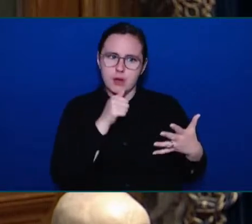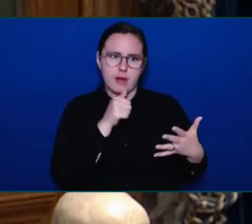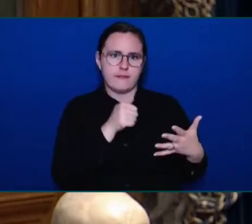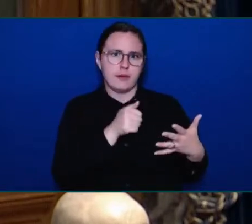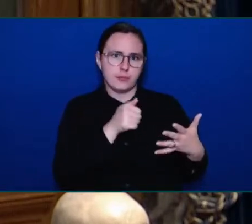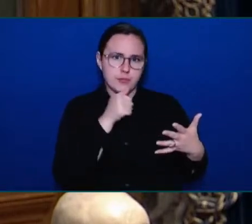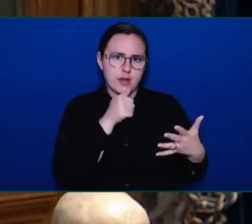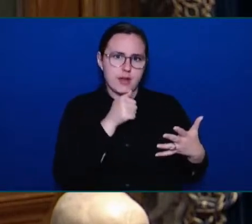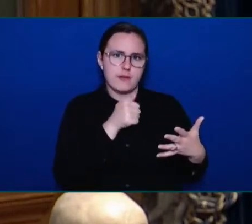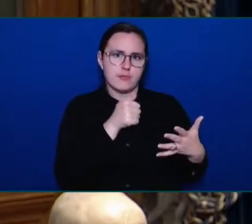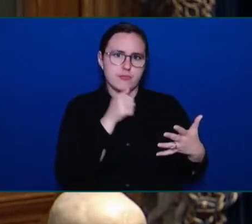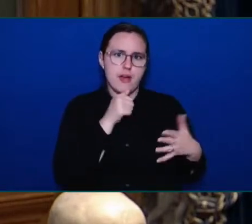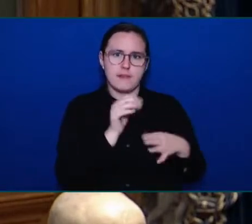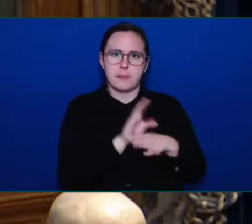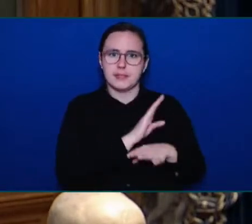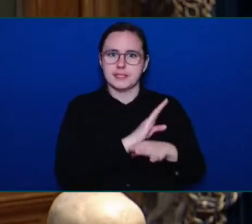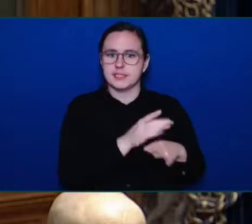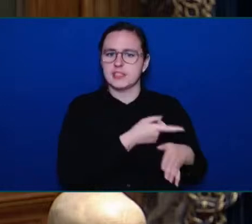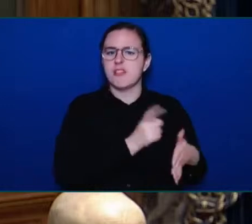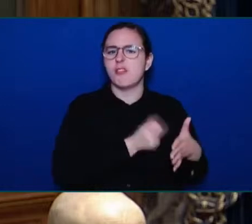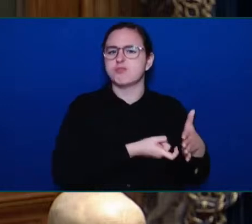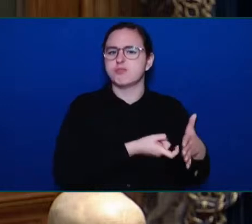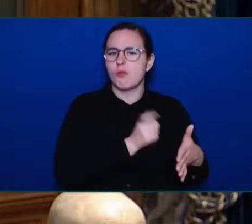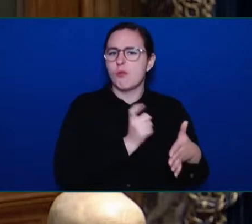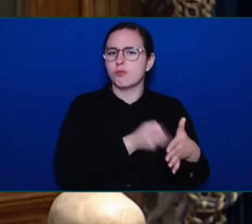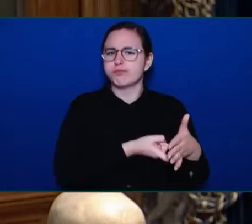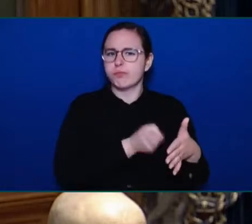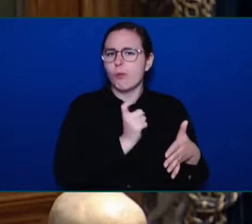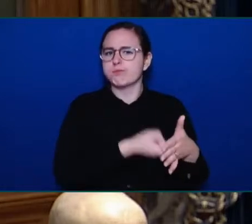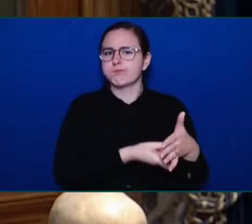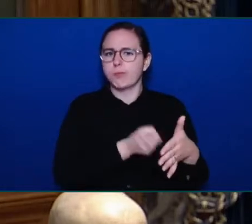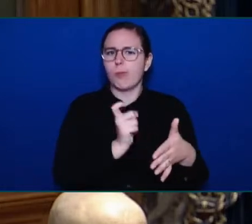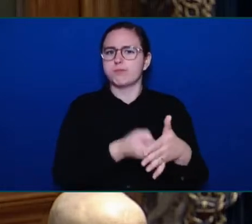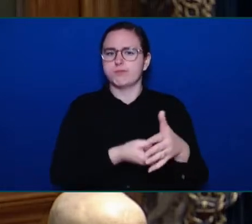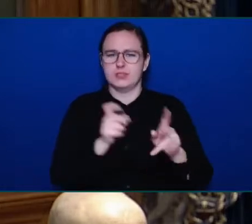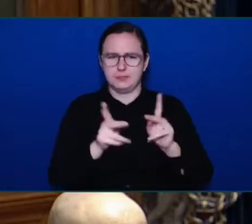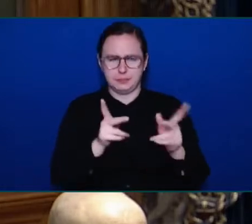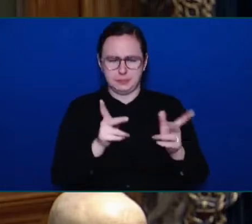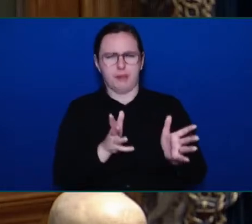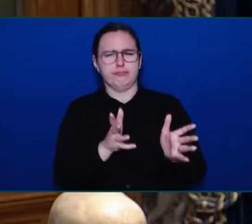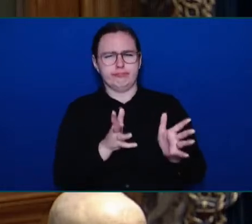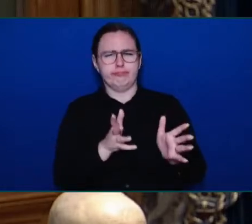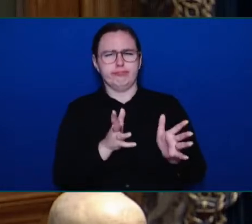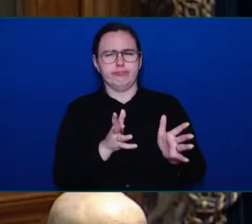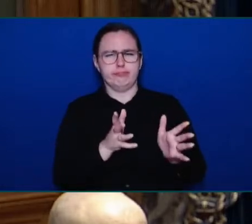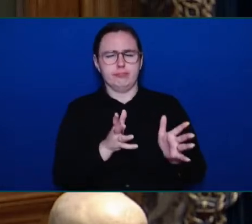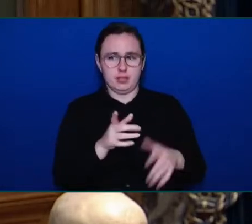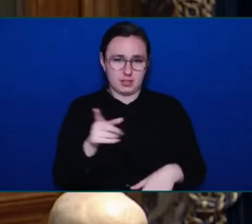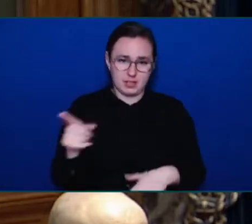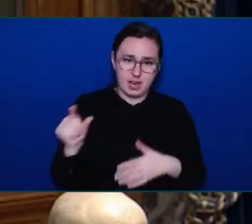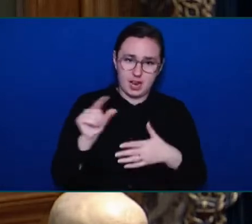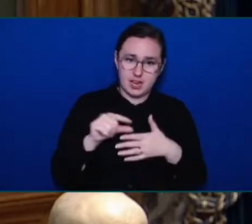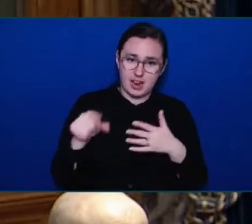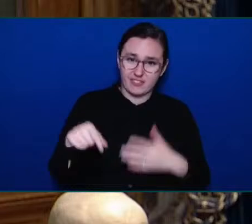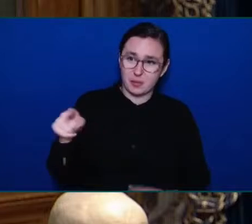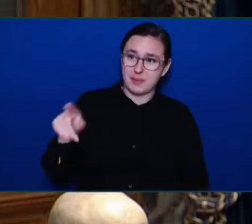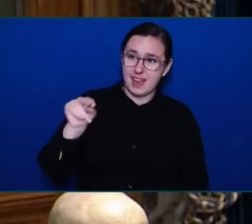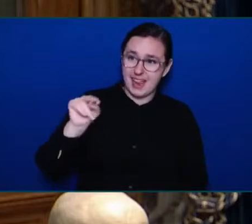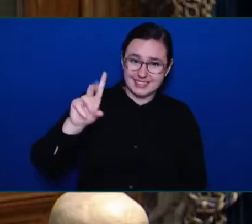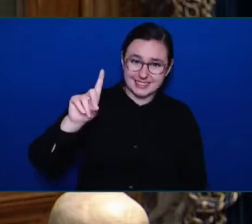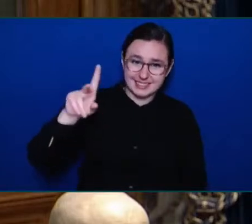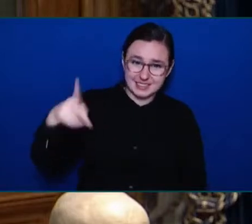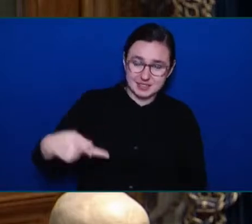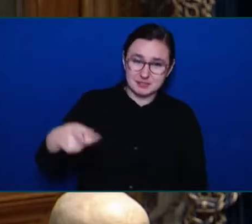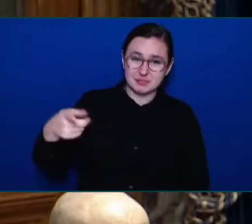Universal health care was a foundational principle of the NDP in Canada. One wonders what Tommy Douglas and